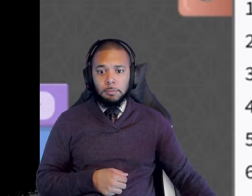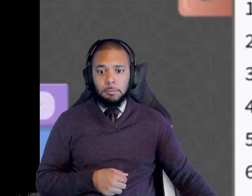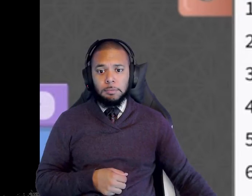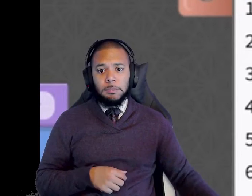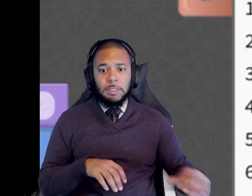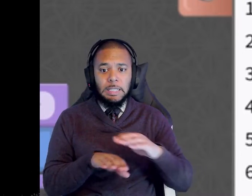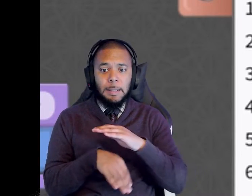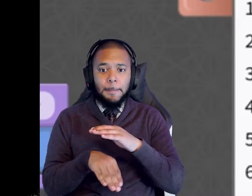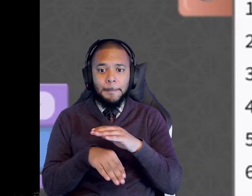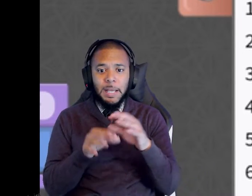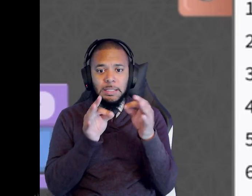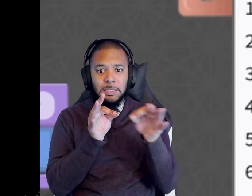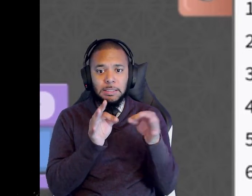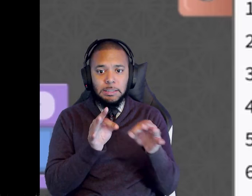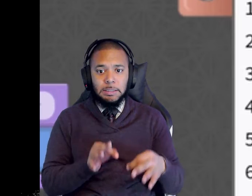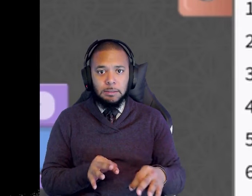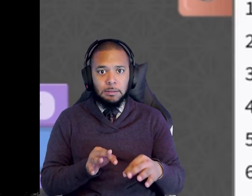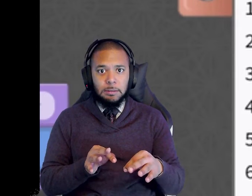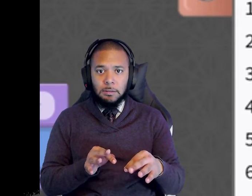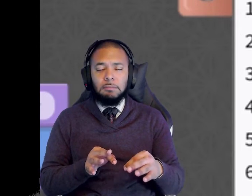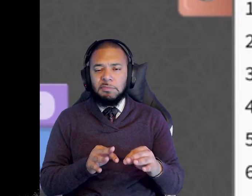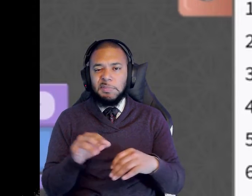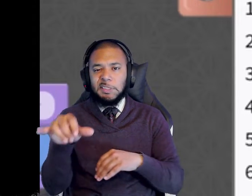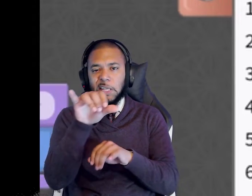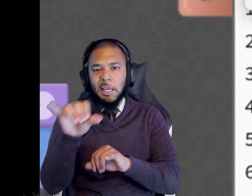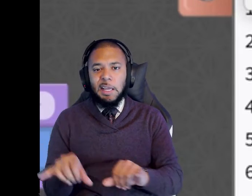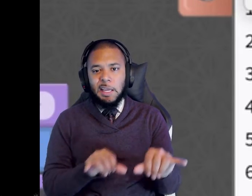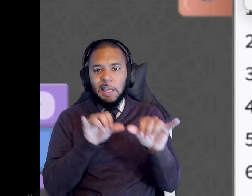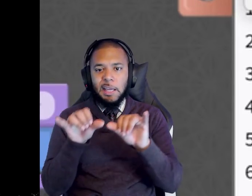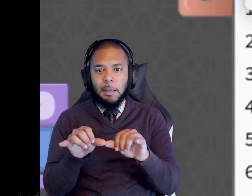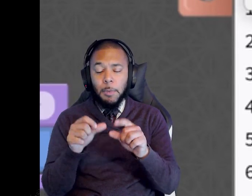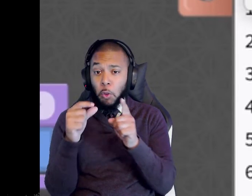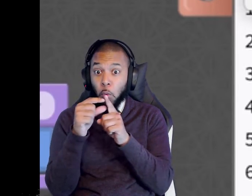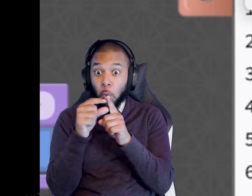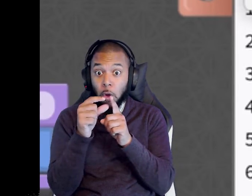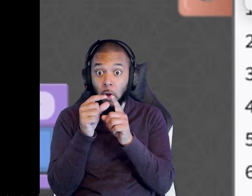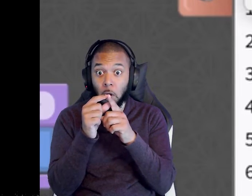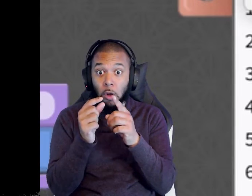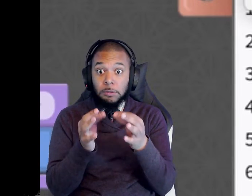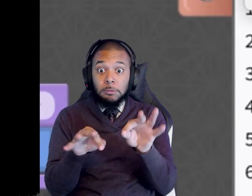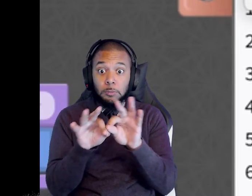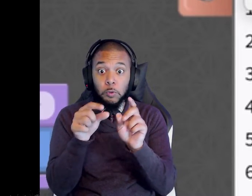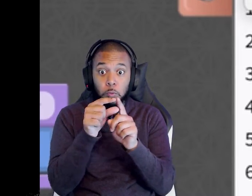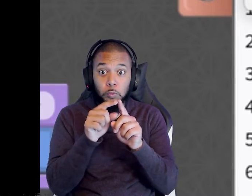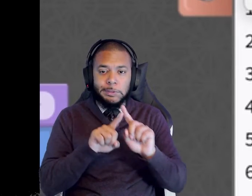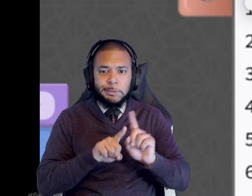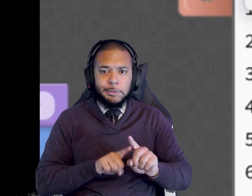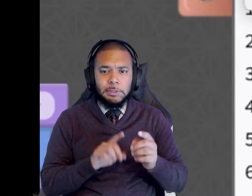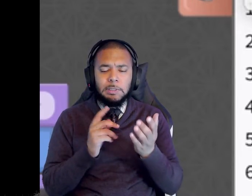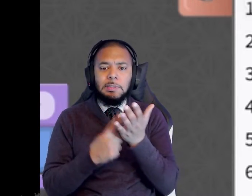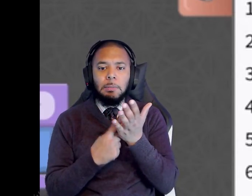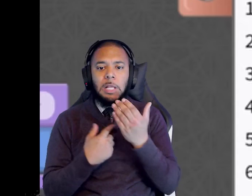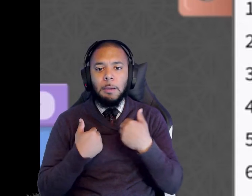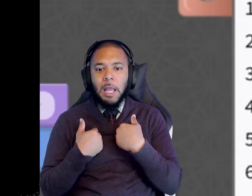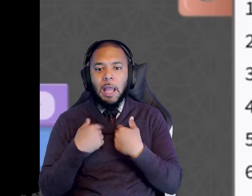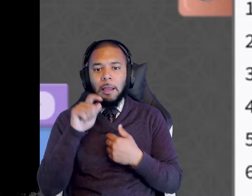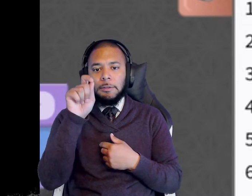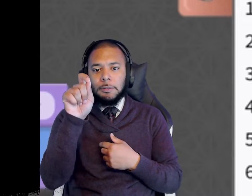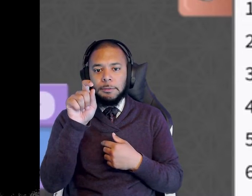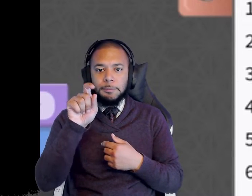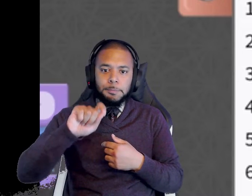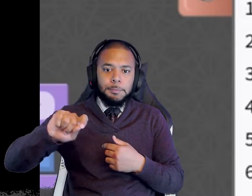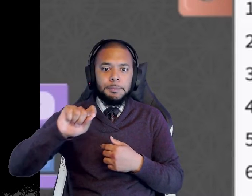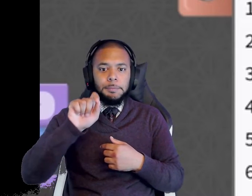syntax is the same. You know, there's different key words, and sometimes they have semicolons at the end of every